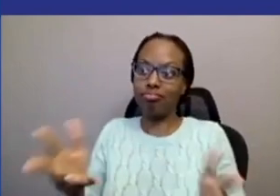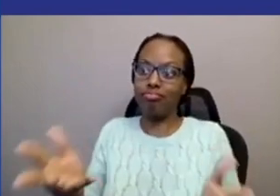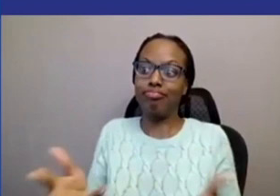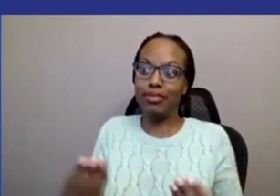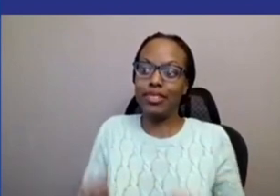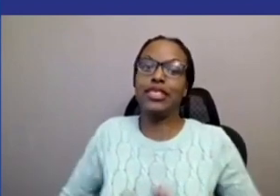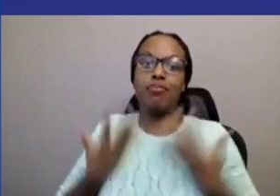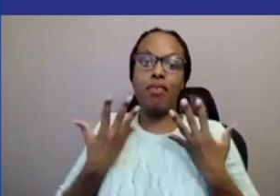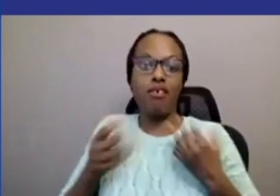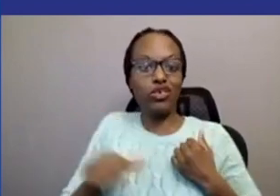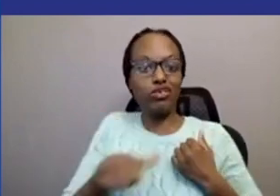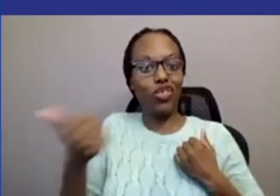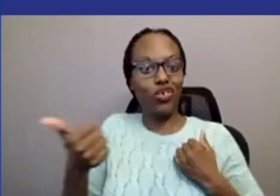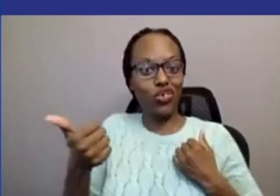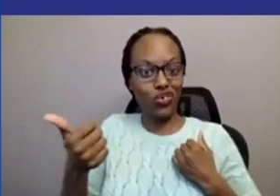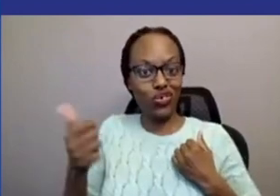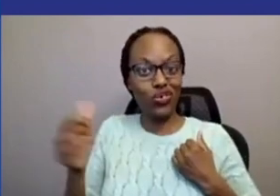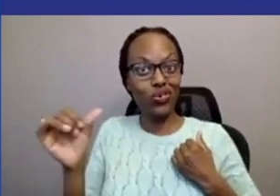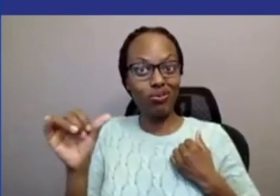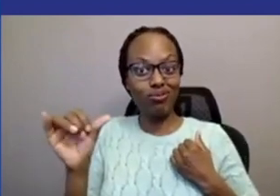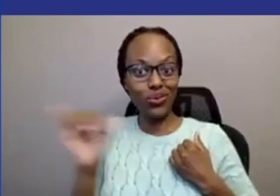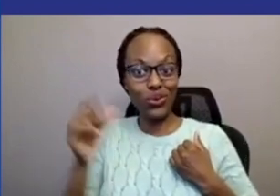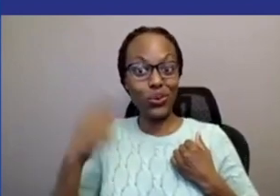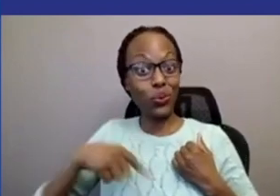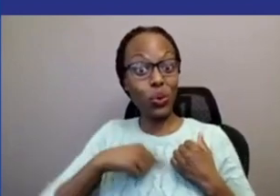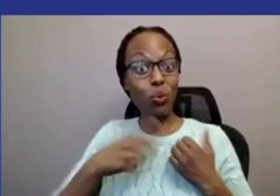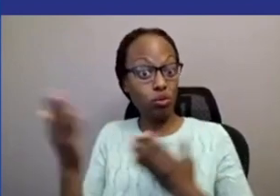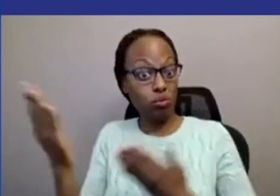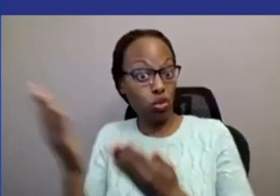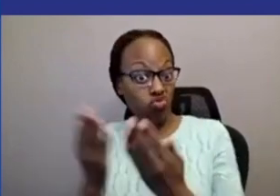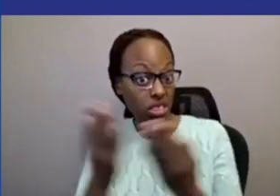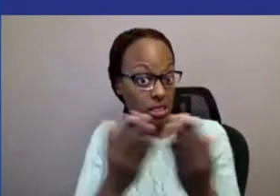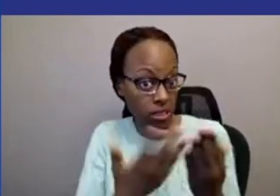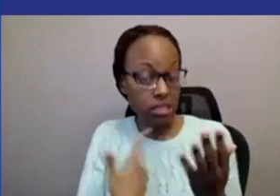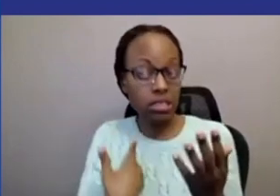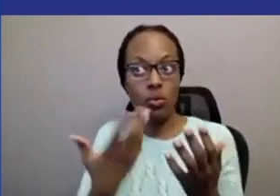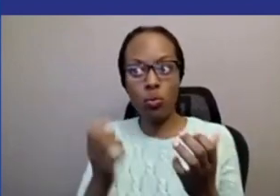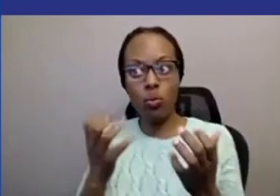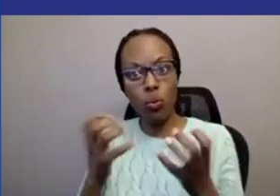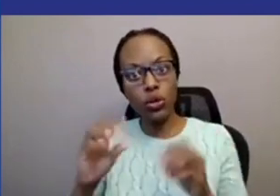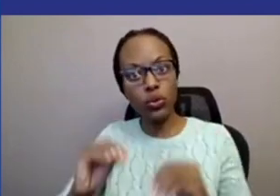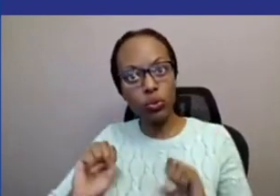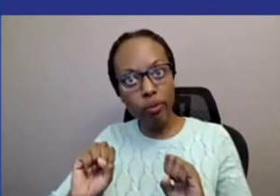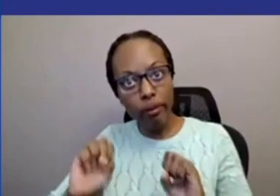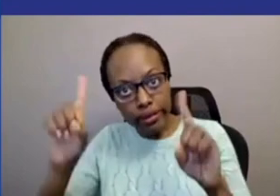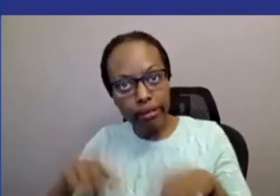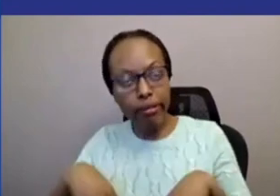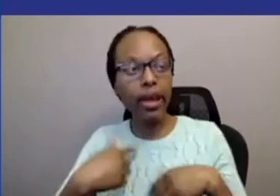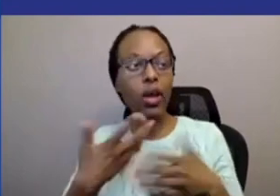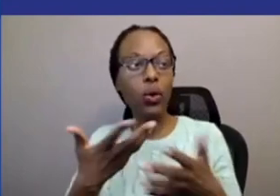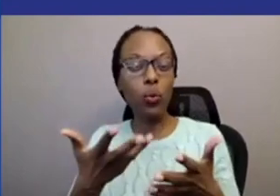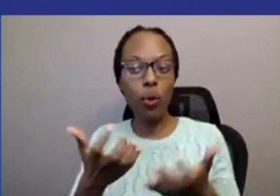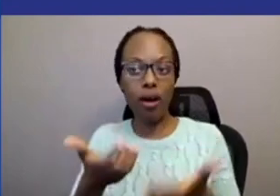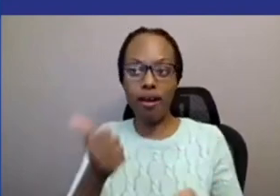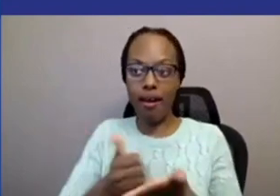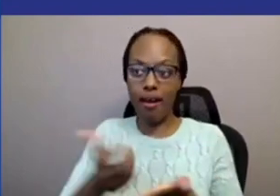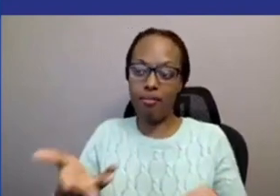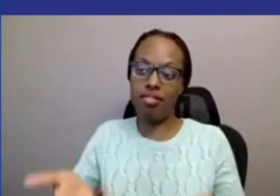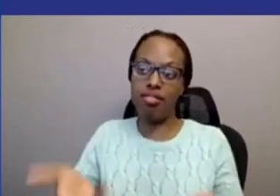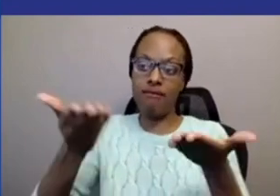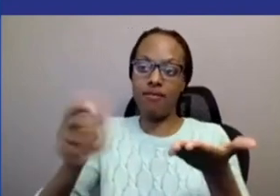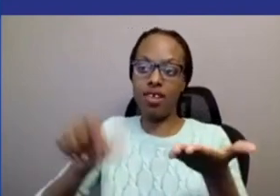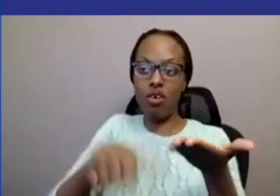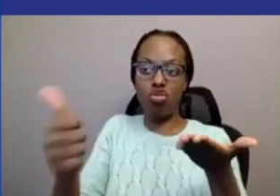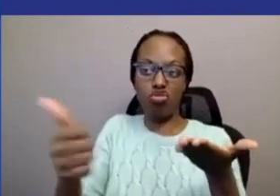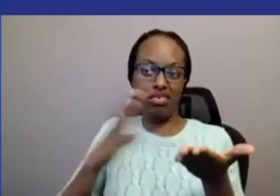me, to be of service, to serve others and to educate and to lift others up. That's the mantra I live by.